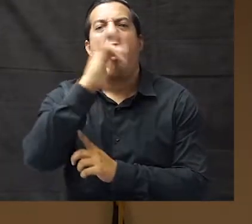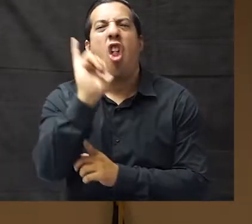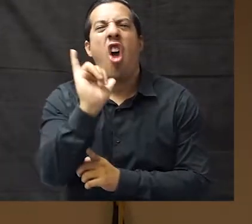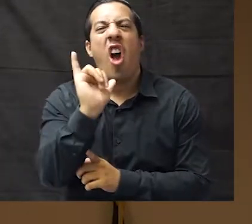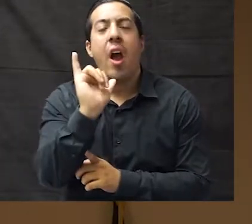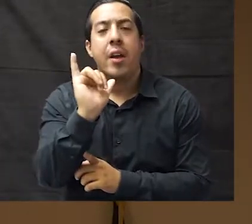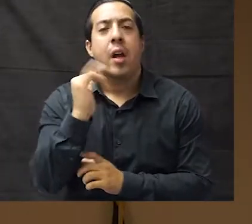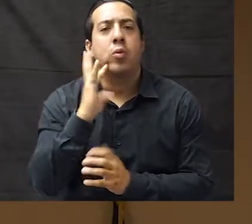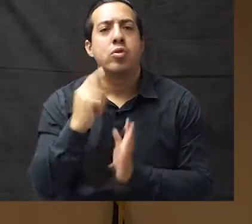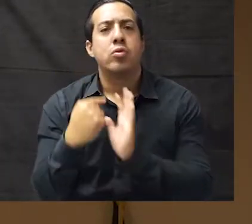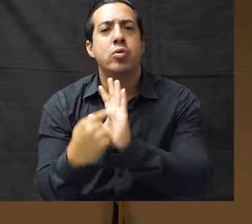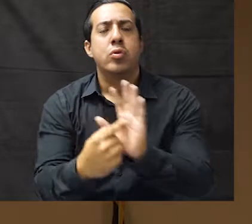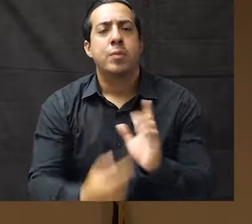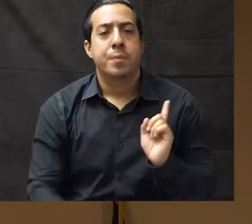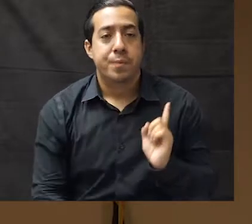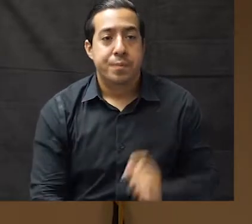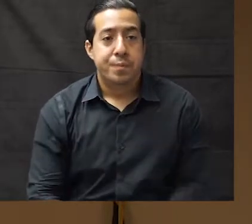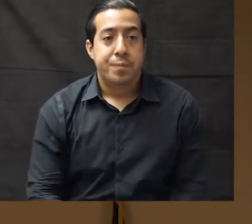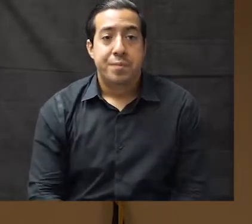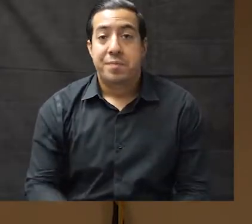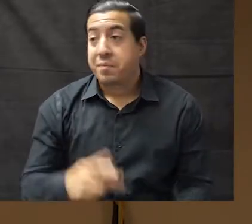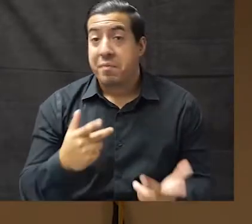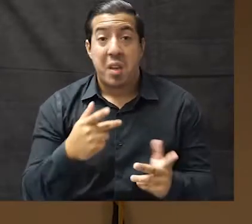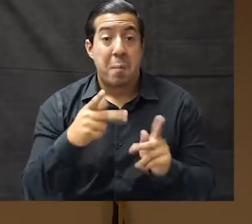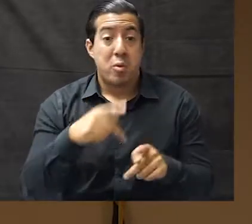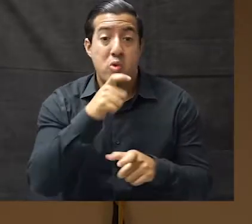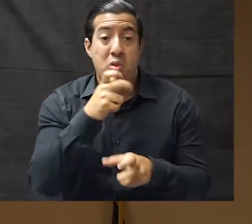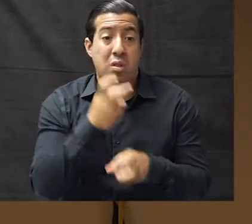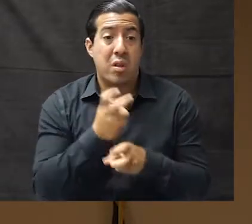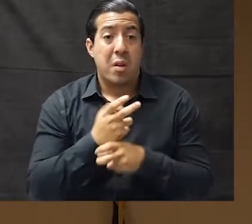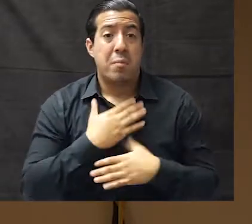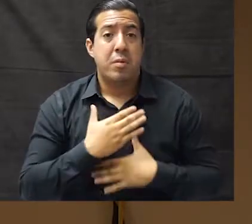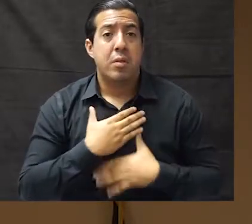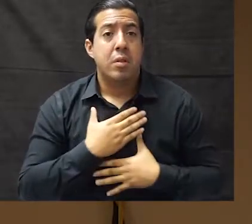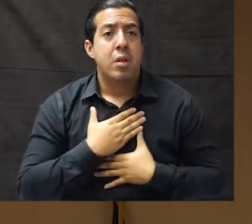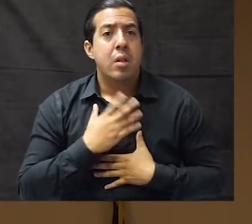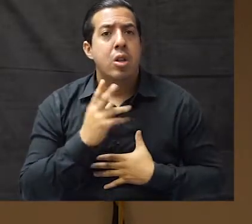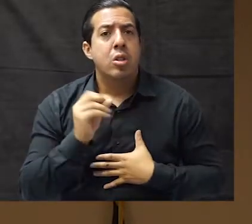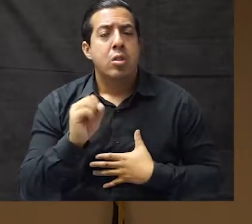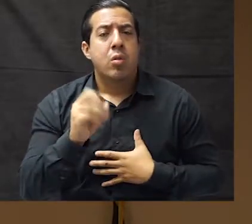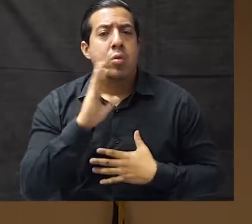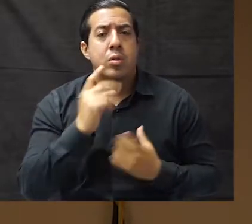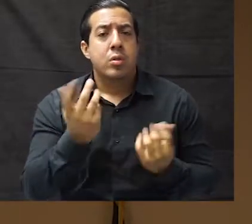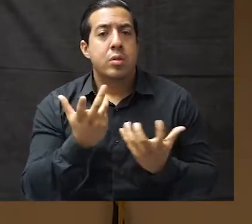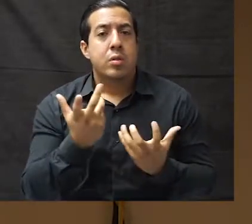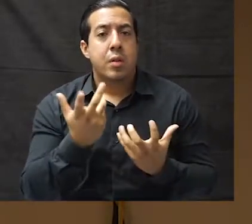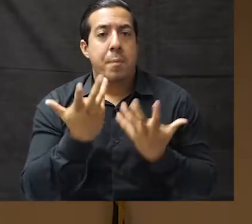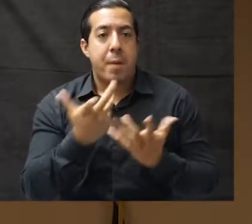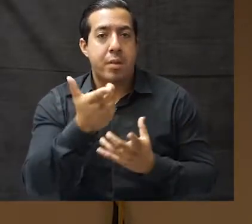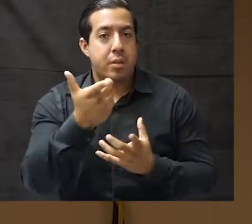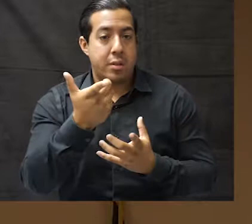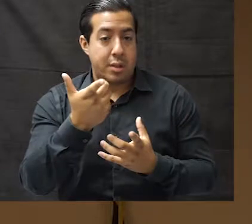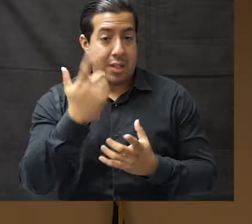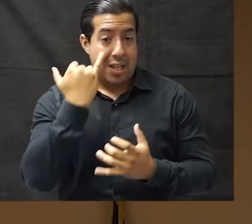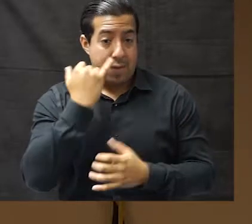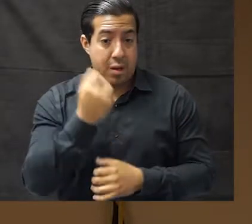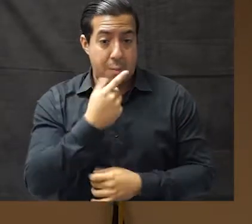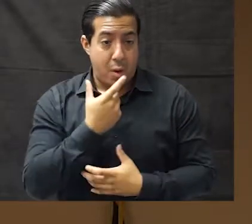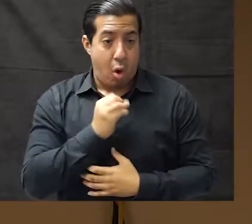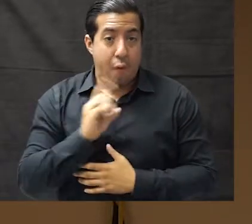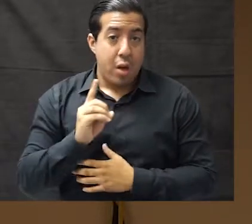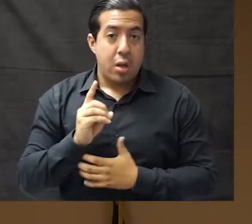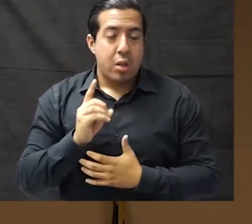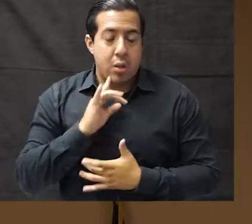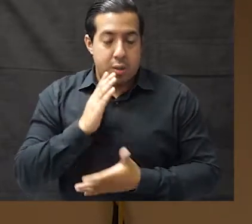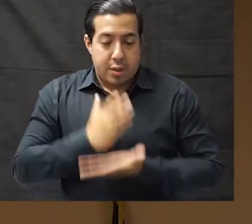Gurgling, snorting, their lips start turning blue, their fingernails start turning blue because they're not breathing, they're not getting oxygen into their bodies. They may have